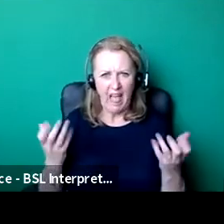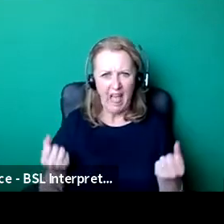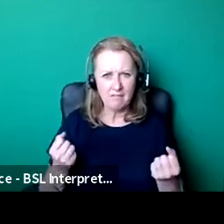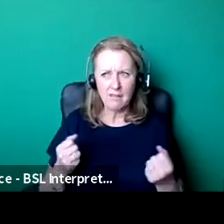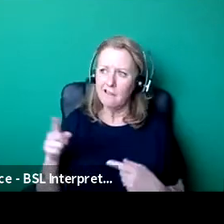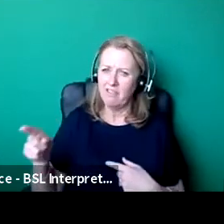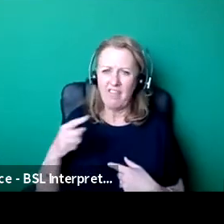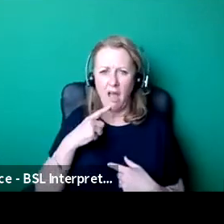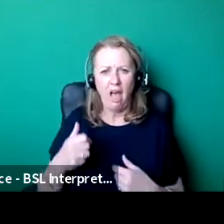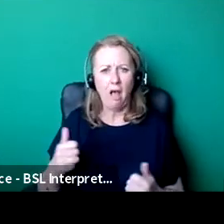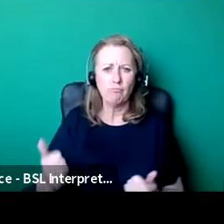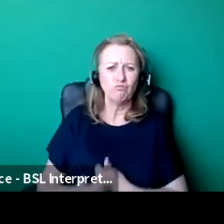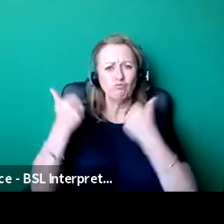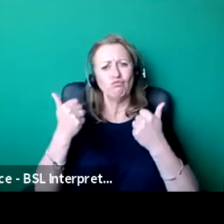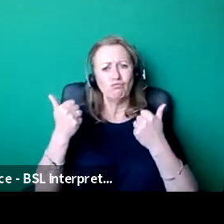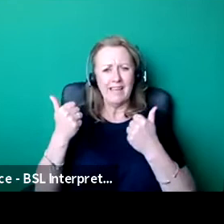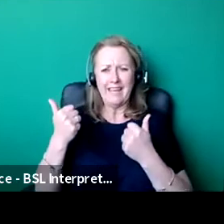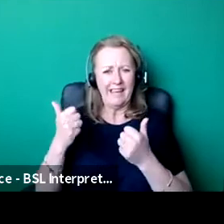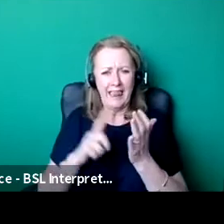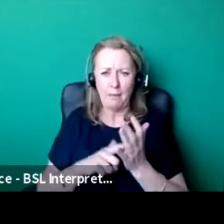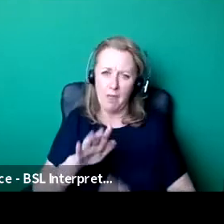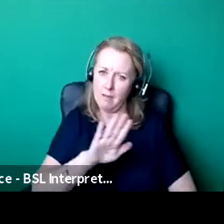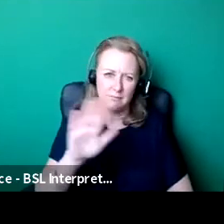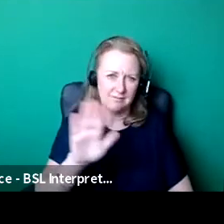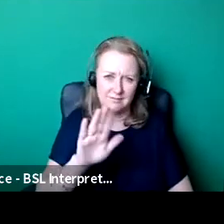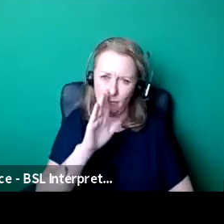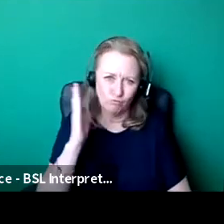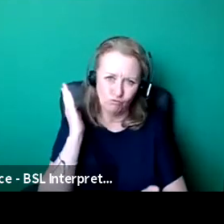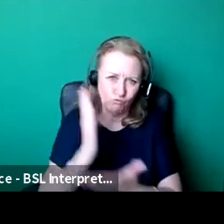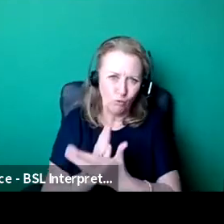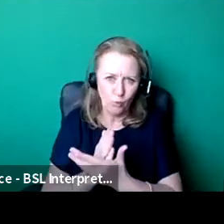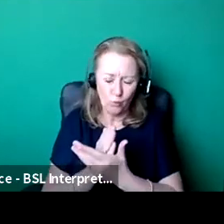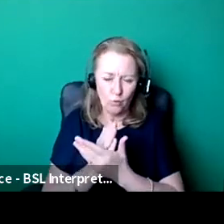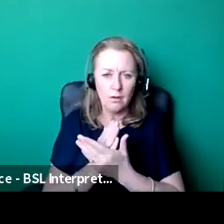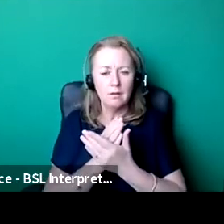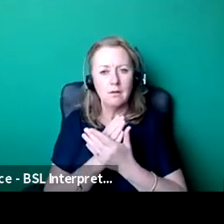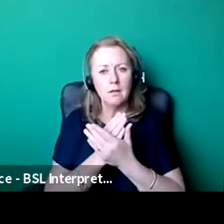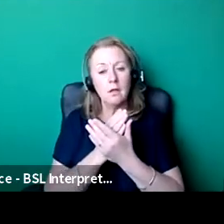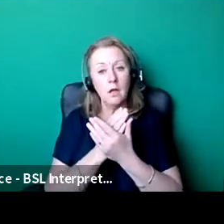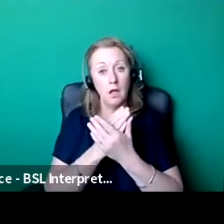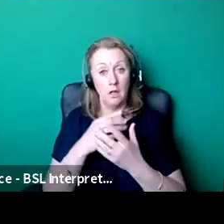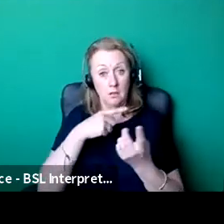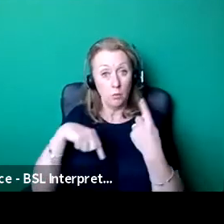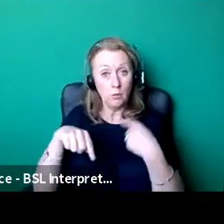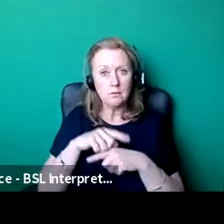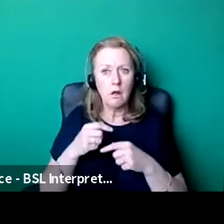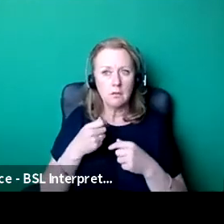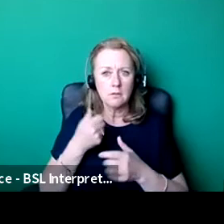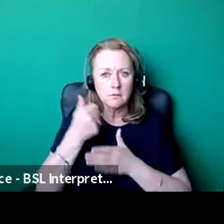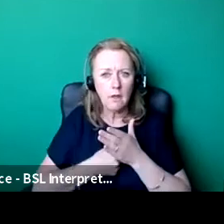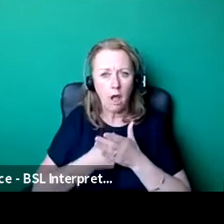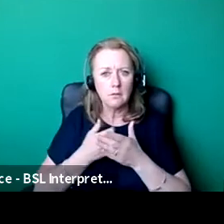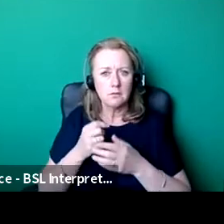Libya, which is obviously not the truth. And then we start talking a bit by bit, opening